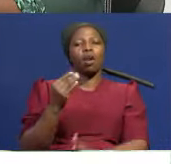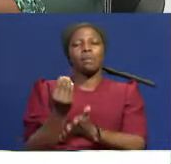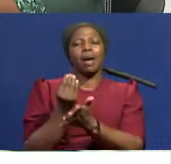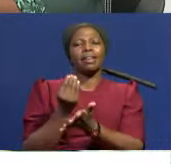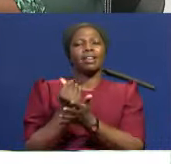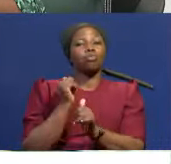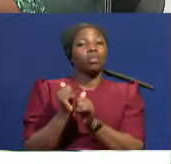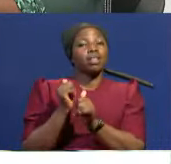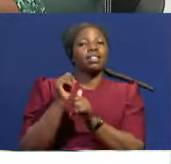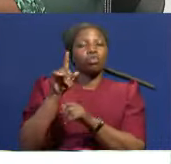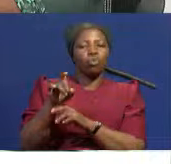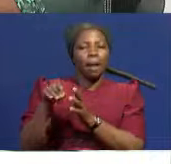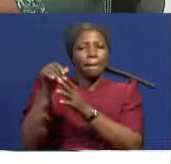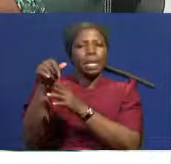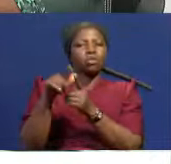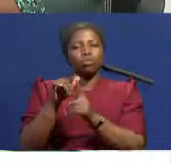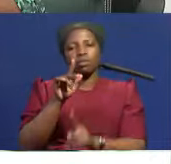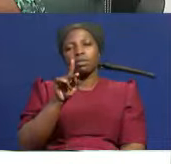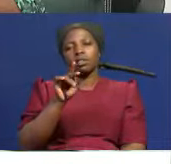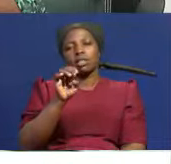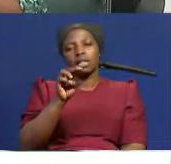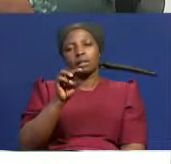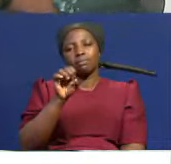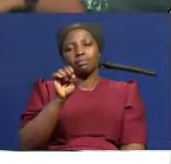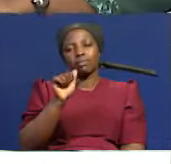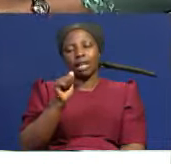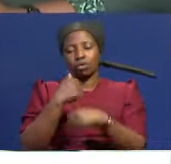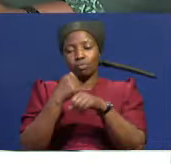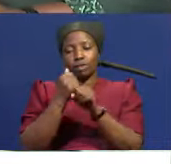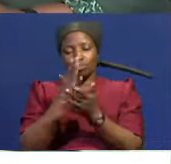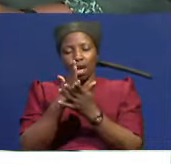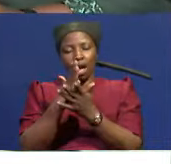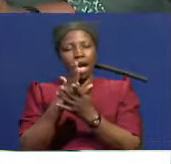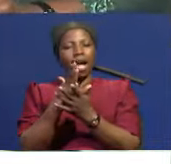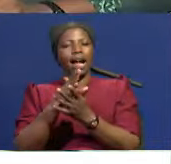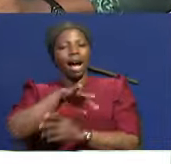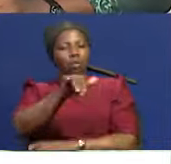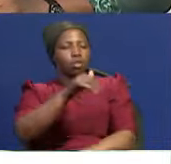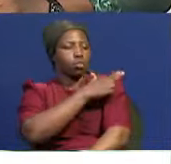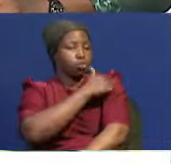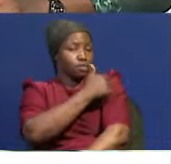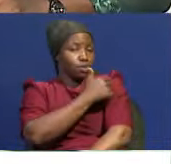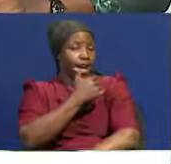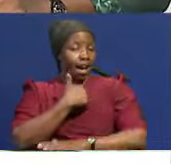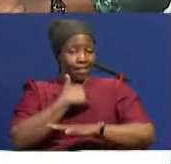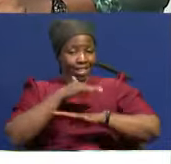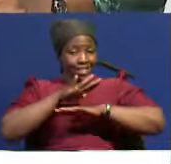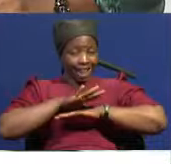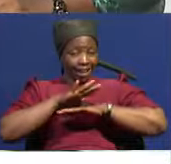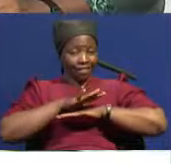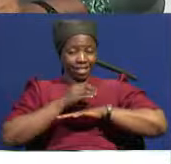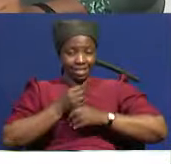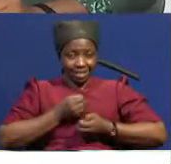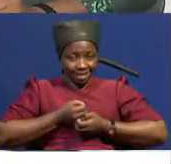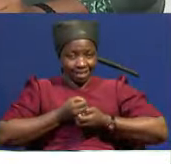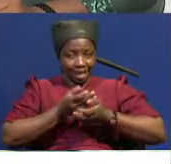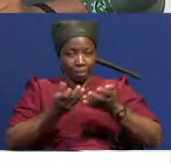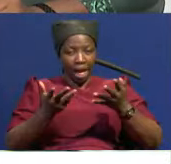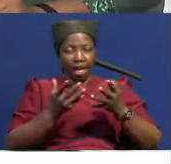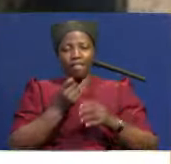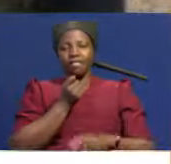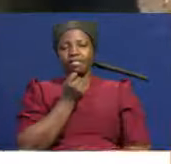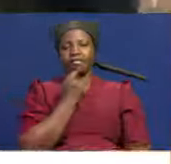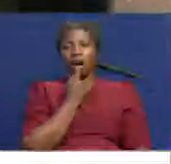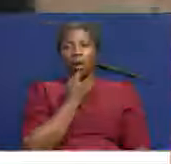Medical Supplies Agency to ensure that county health facilities have a steady supply of medicine. Here is that top story.